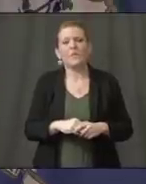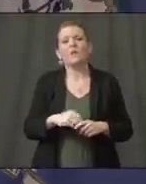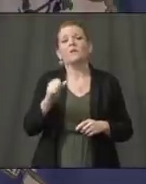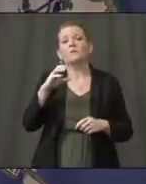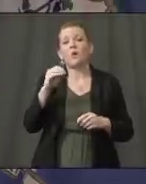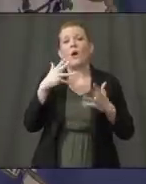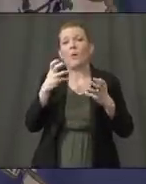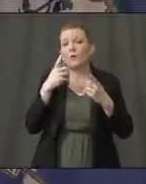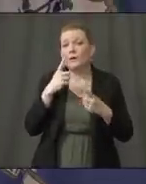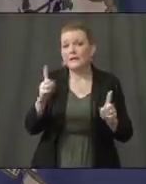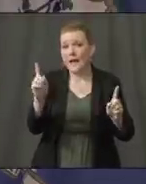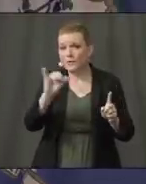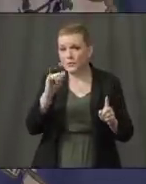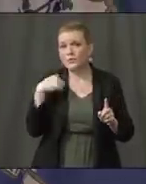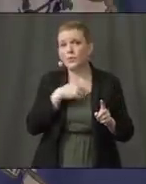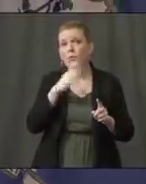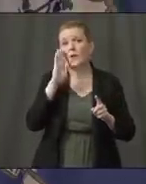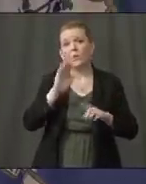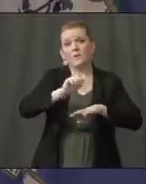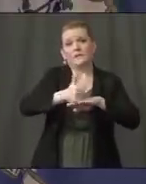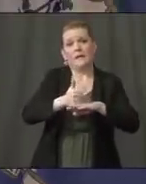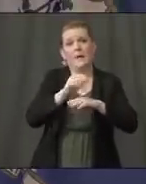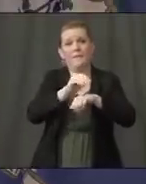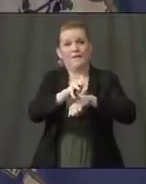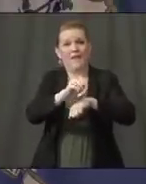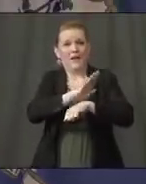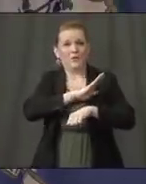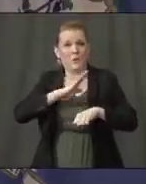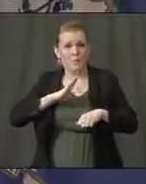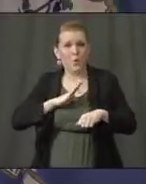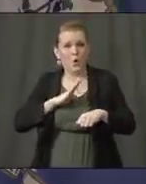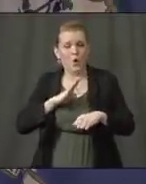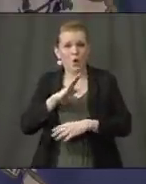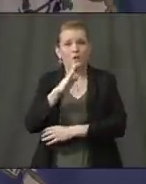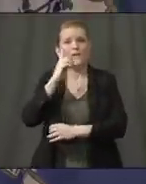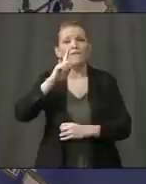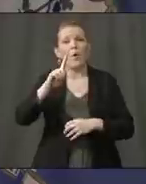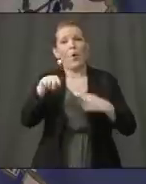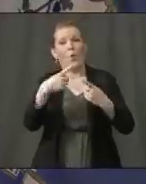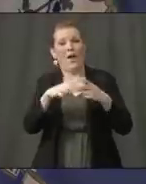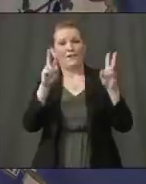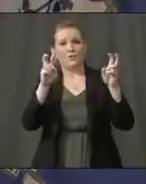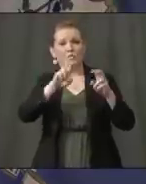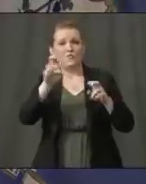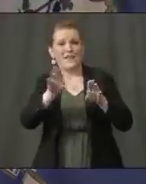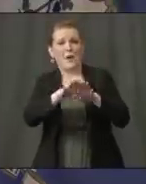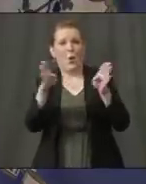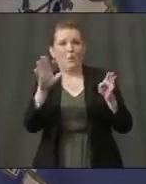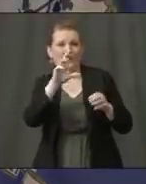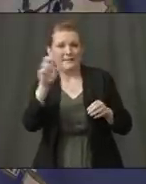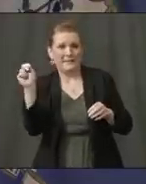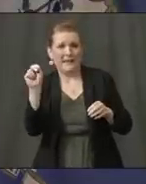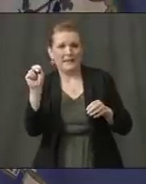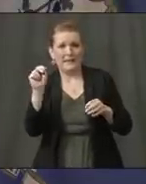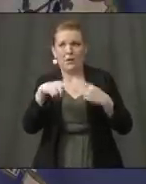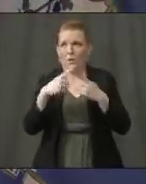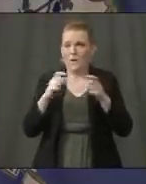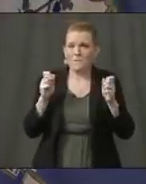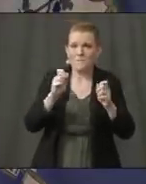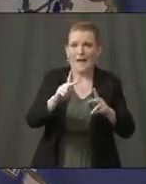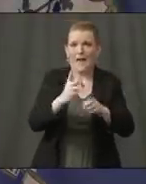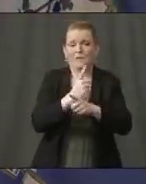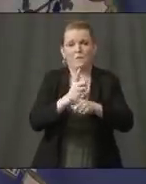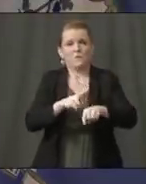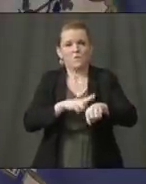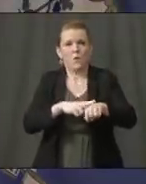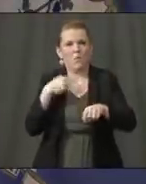Advisory Board. And this is made up of the best and the brightest around the state, business as well as science. One familiar